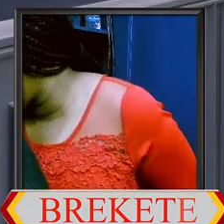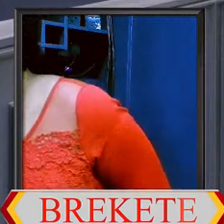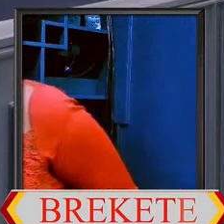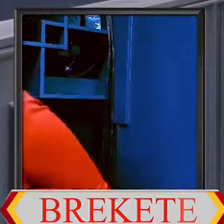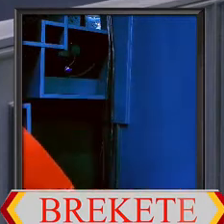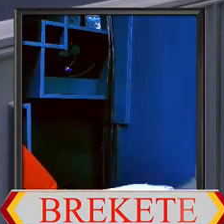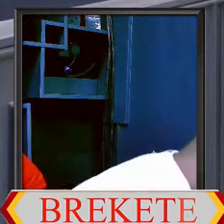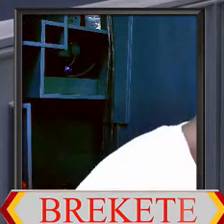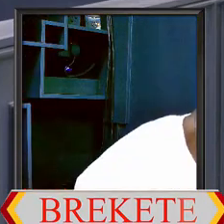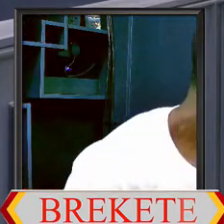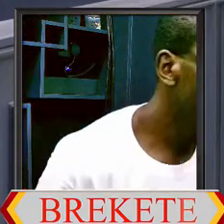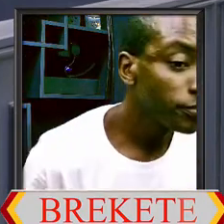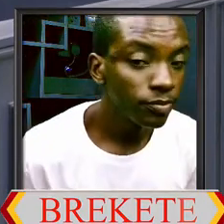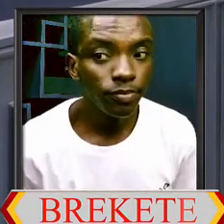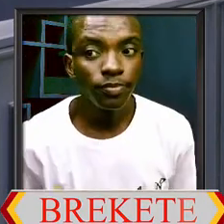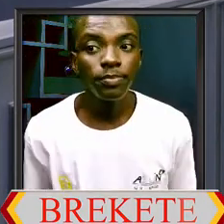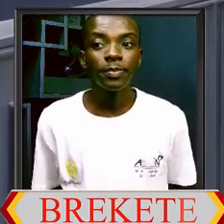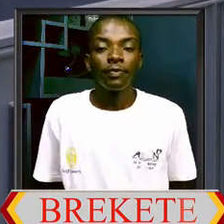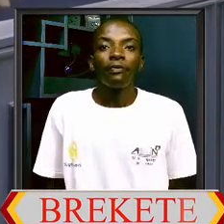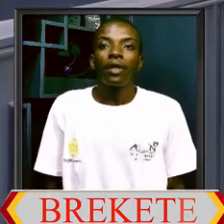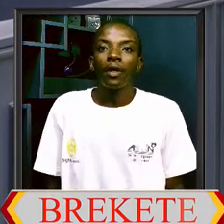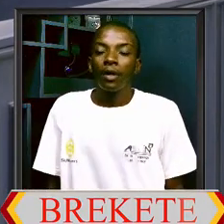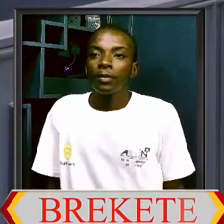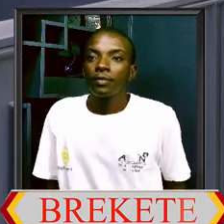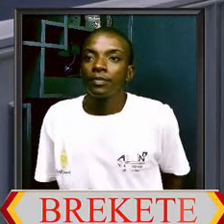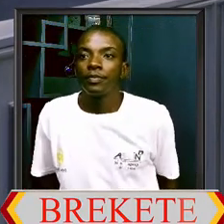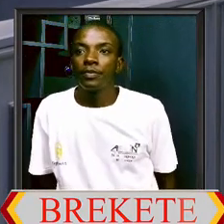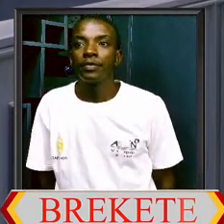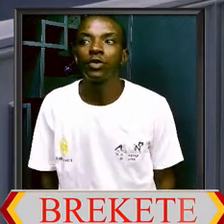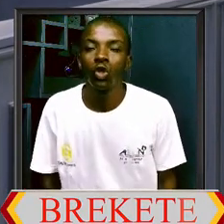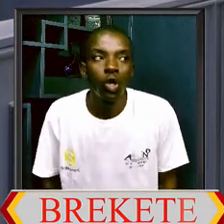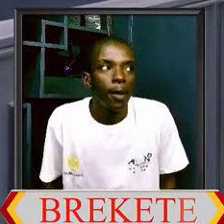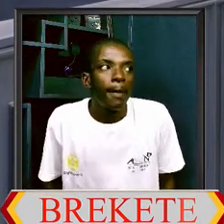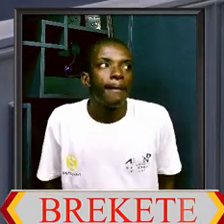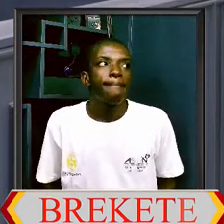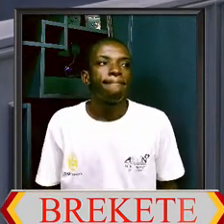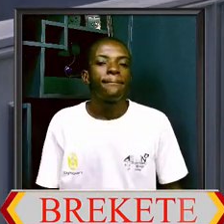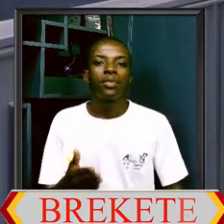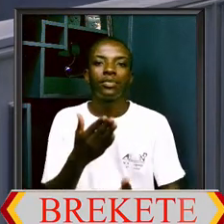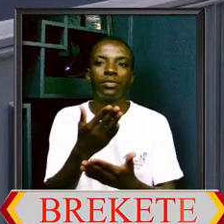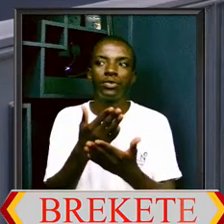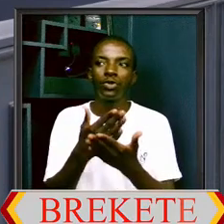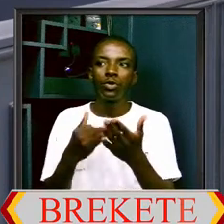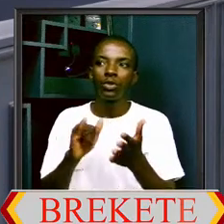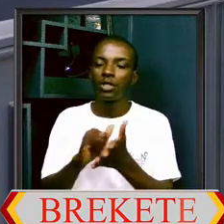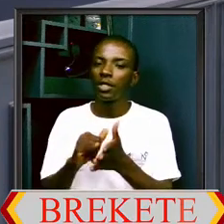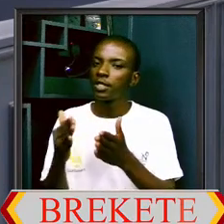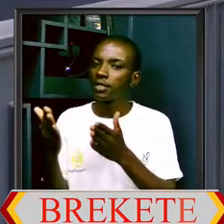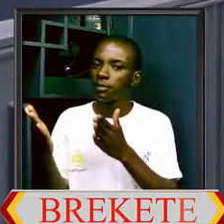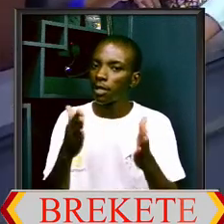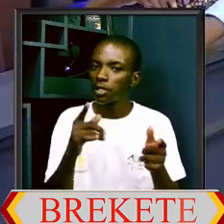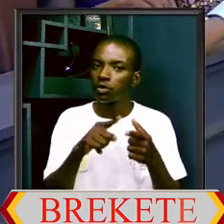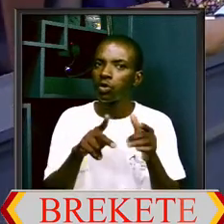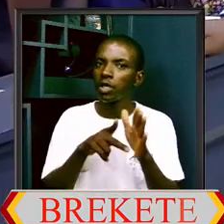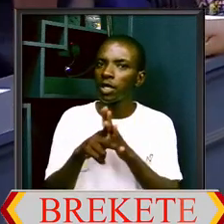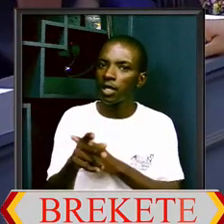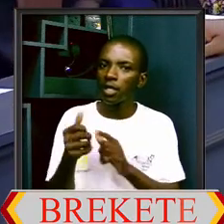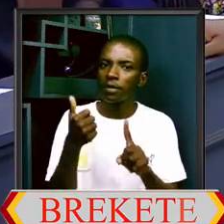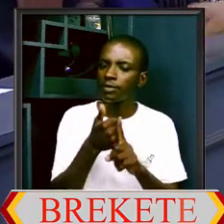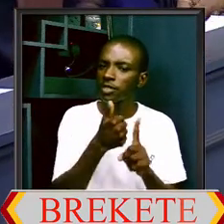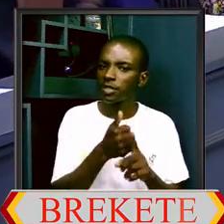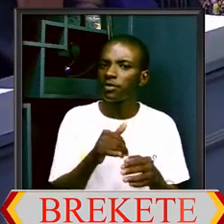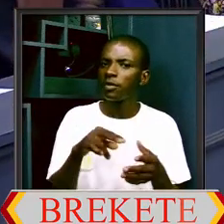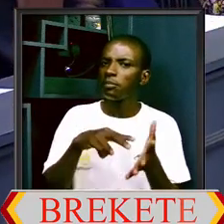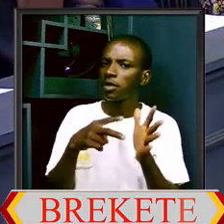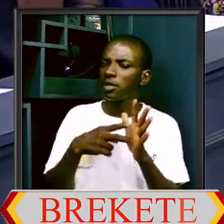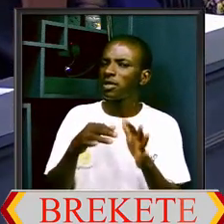funny thing I they do person where they plan to kill himself now they advise me not to kill myself